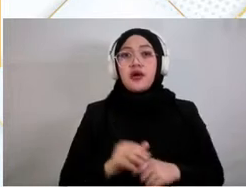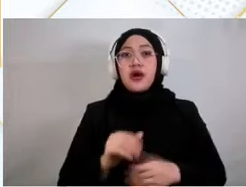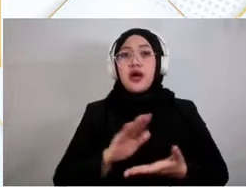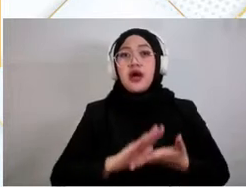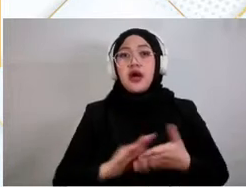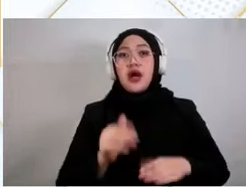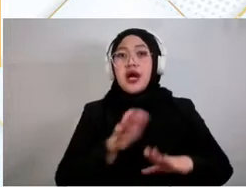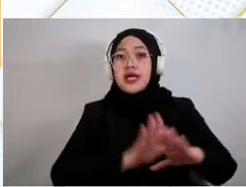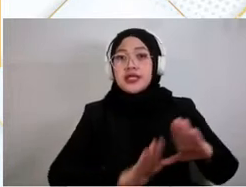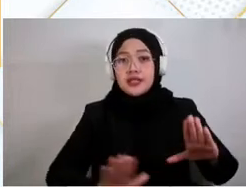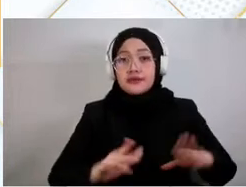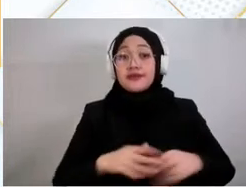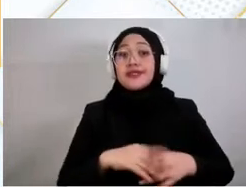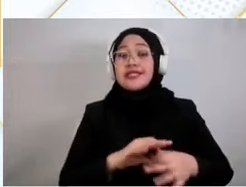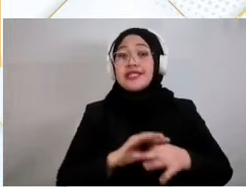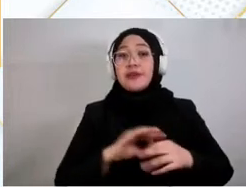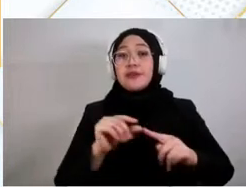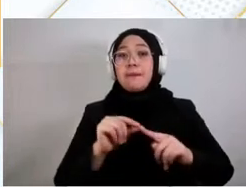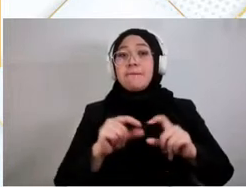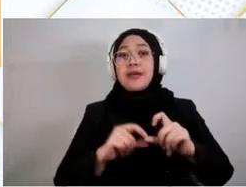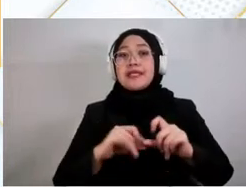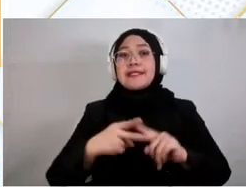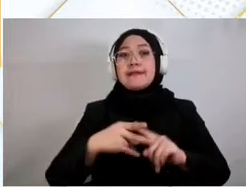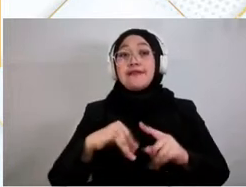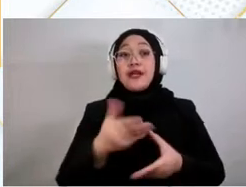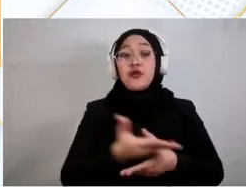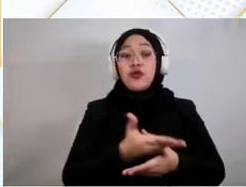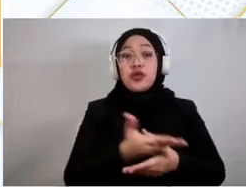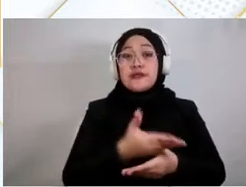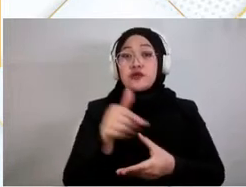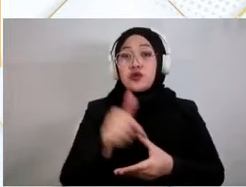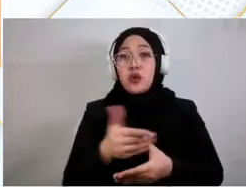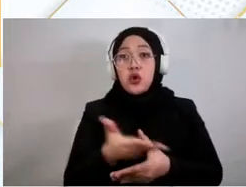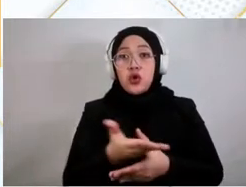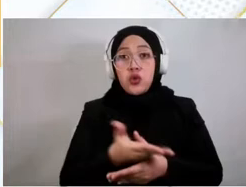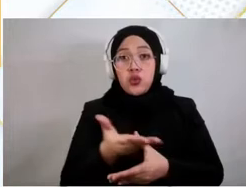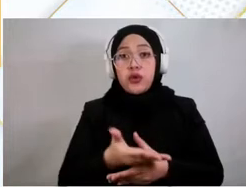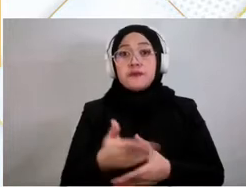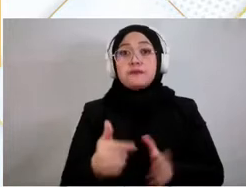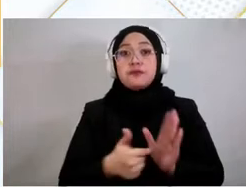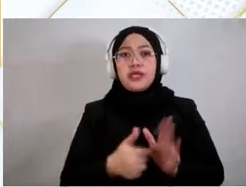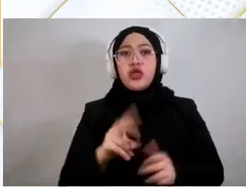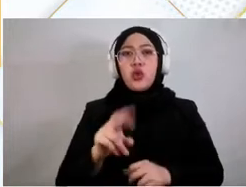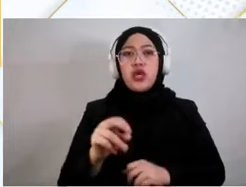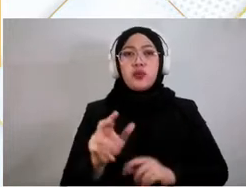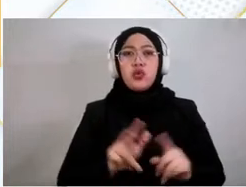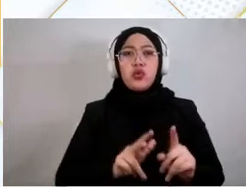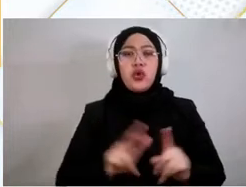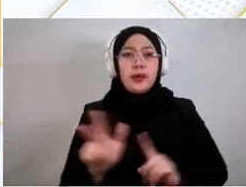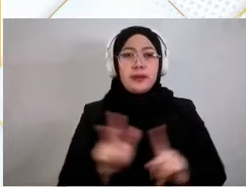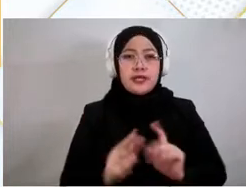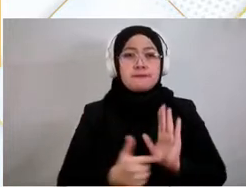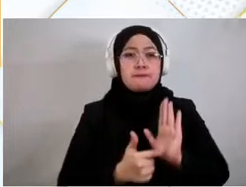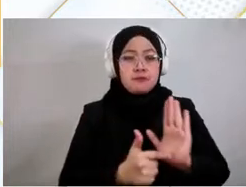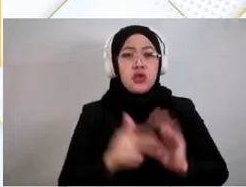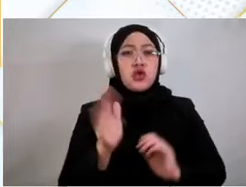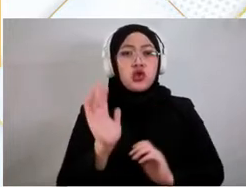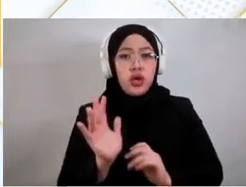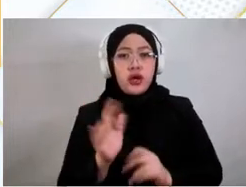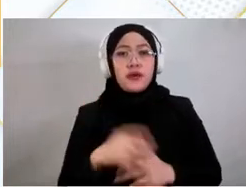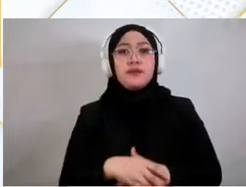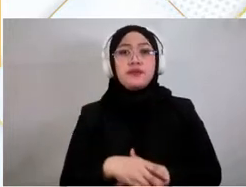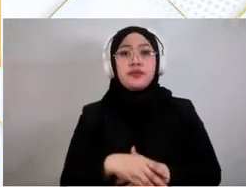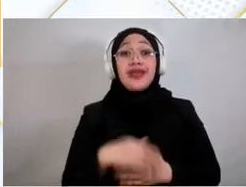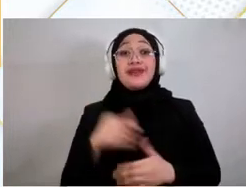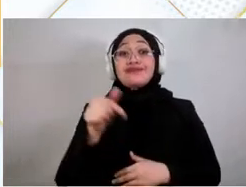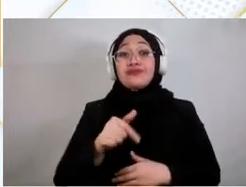Outlook on Indo-Pacific. This document has been was produced in 2019, and I think this can be a kind